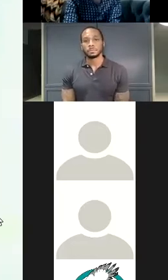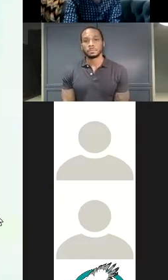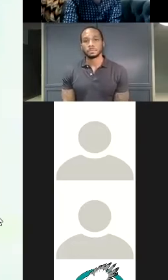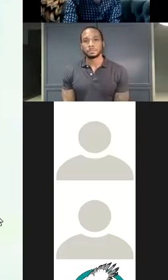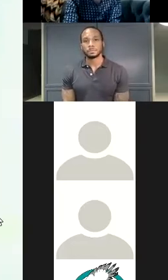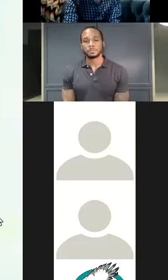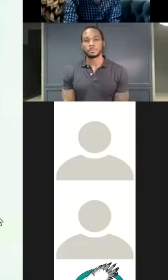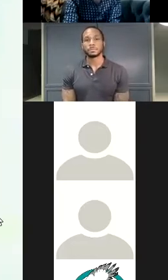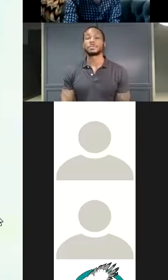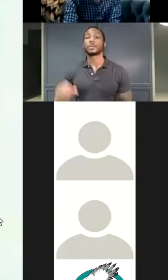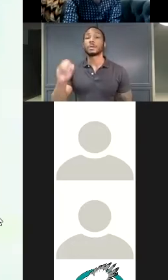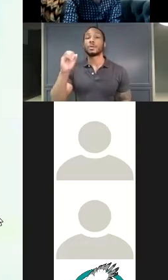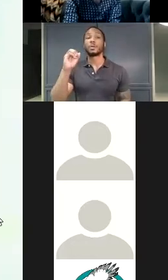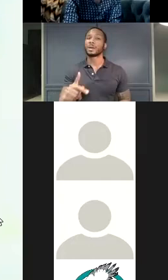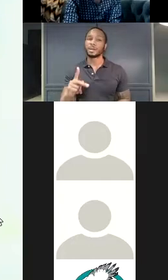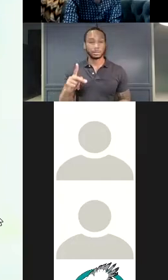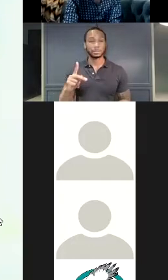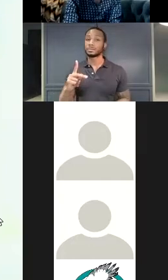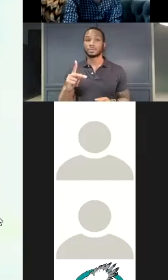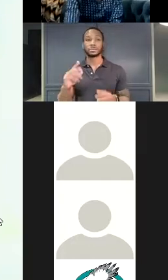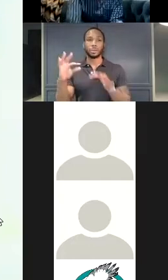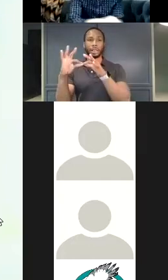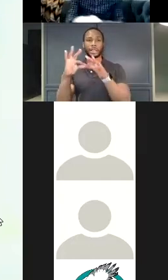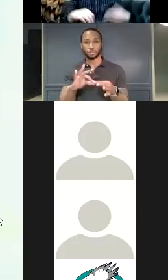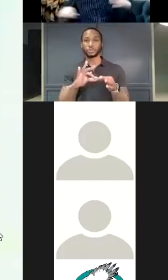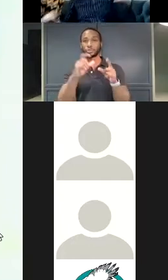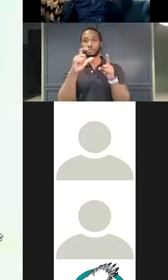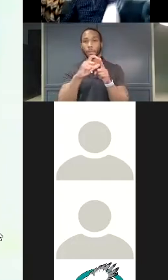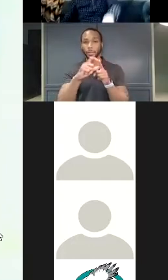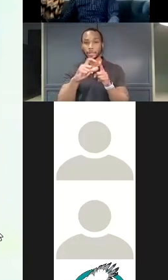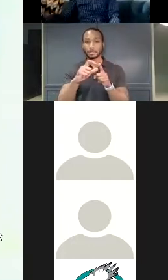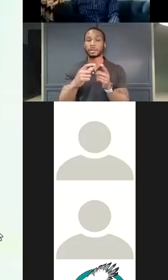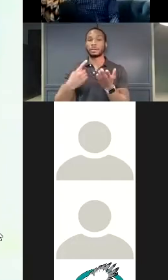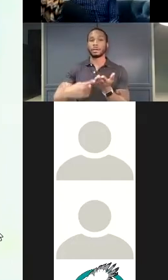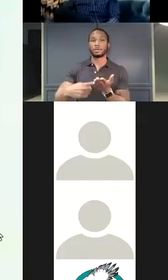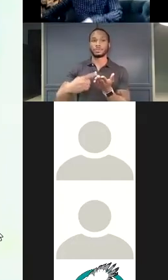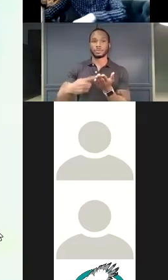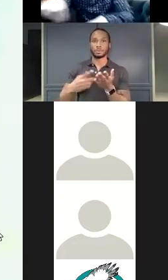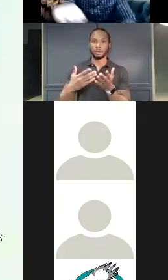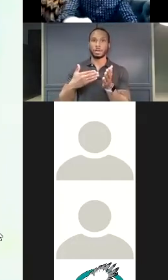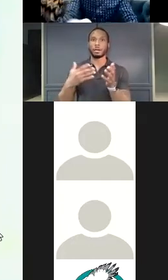Okay, so just a quick note about terminology. I'm talking a lot about psychiatry,